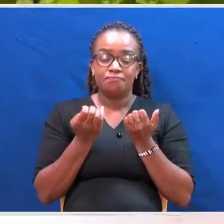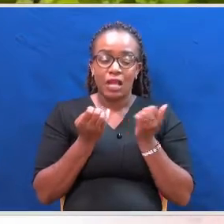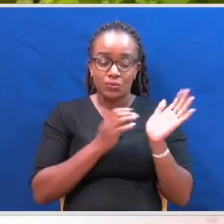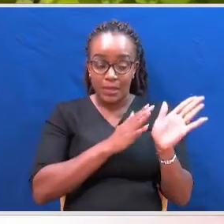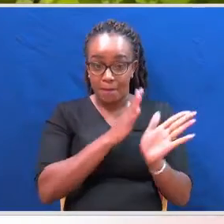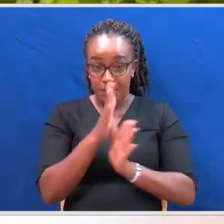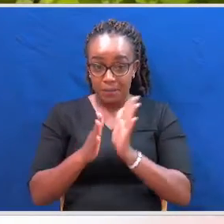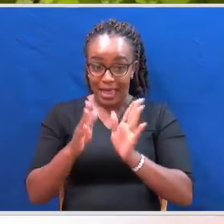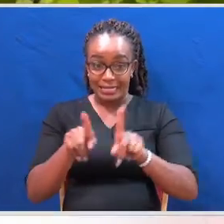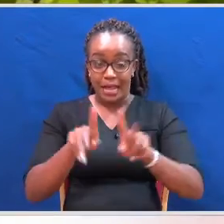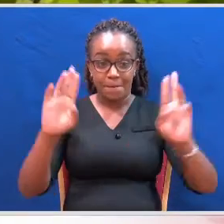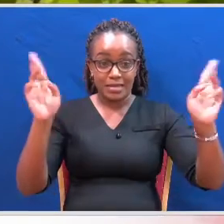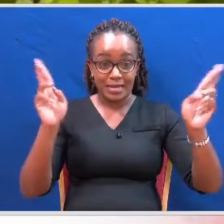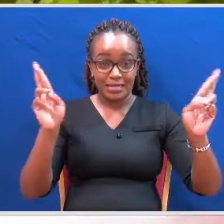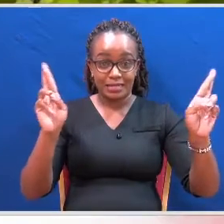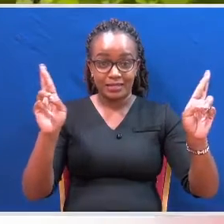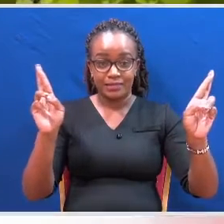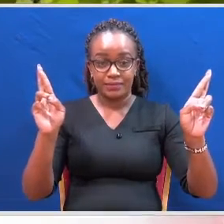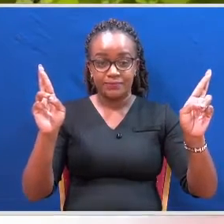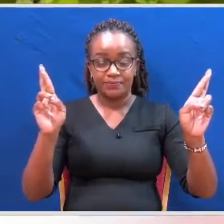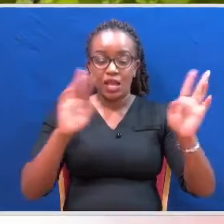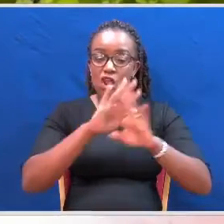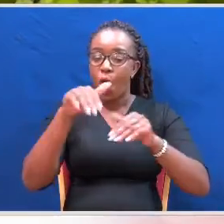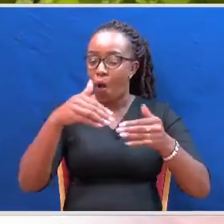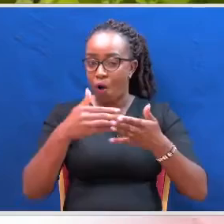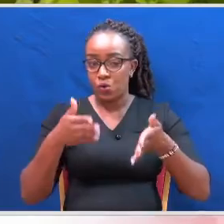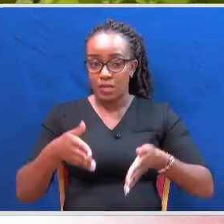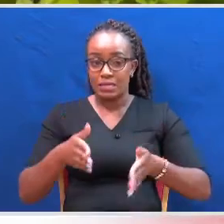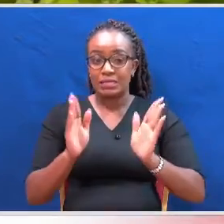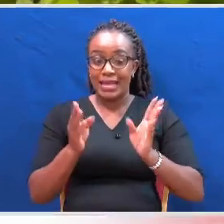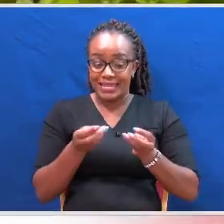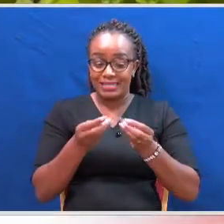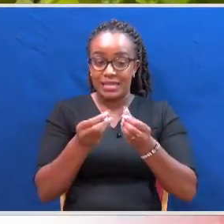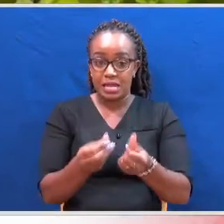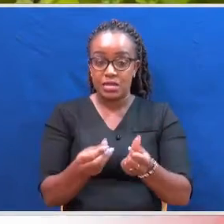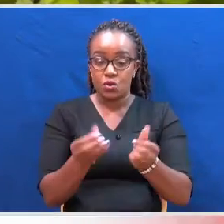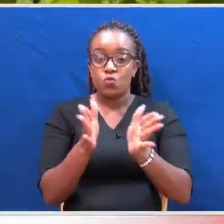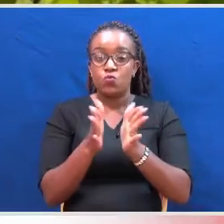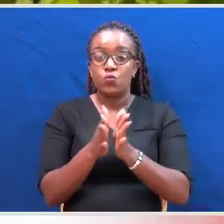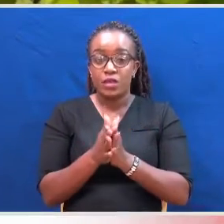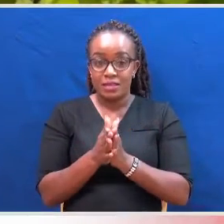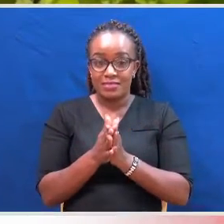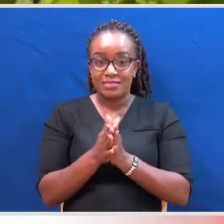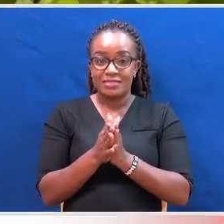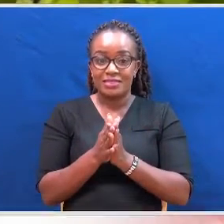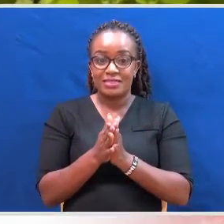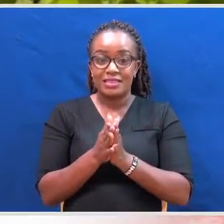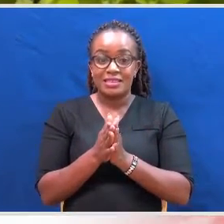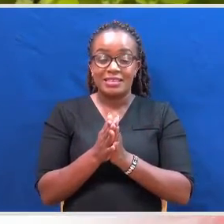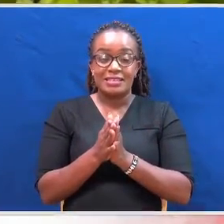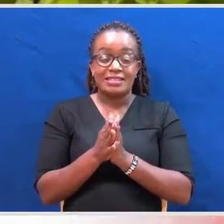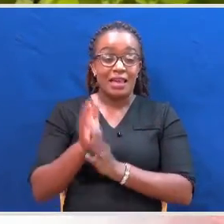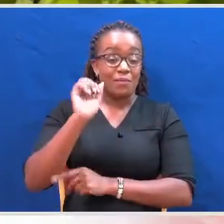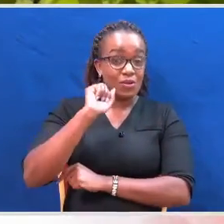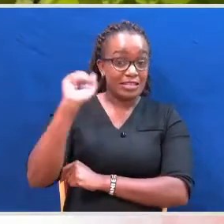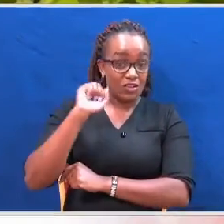prepared, and prepared in all ways in dealing with forthcoming heated